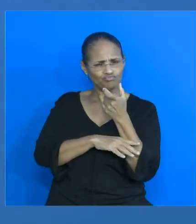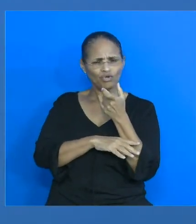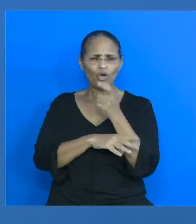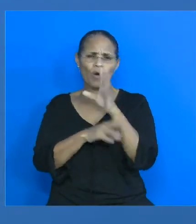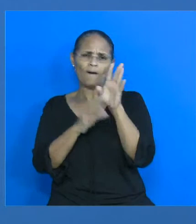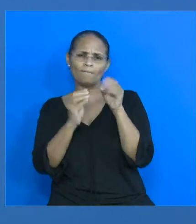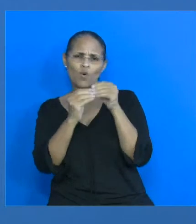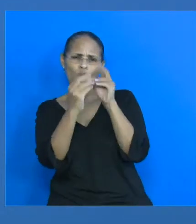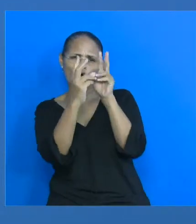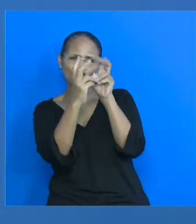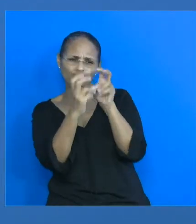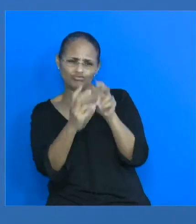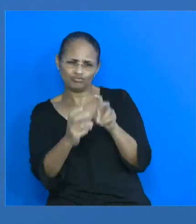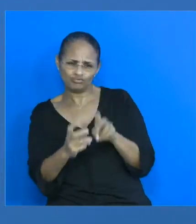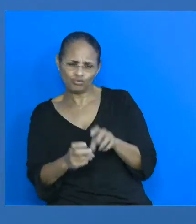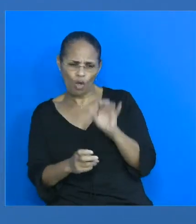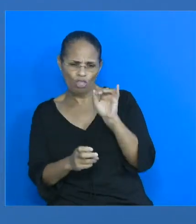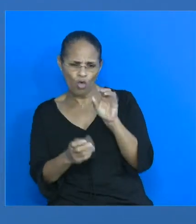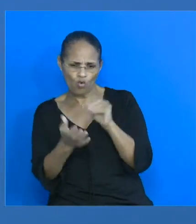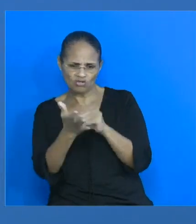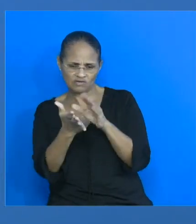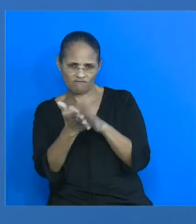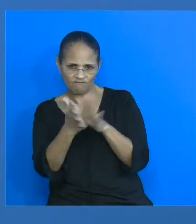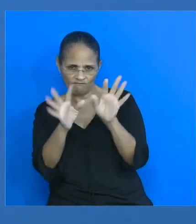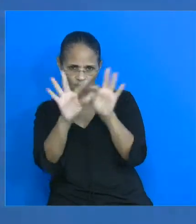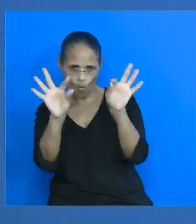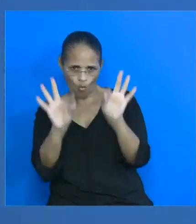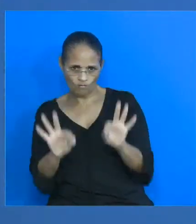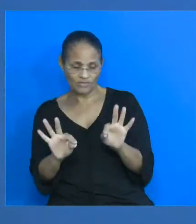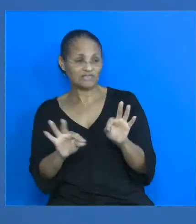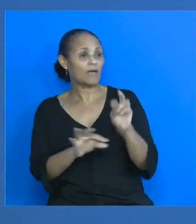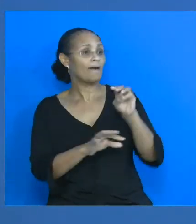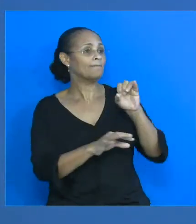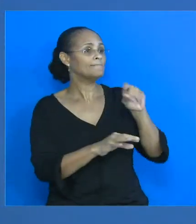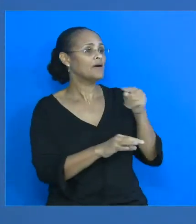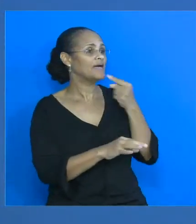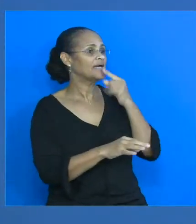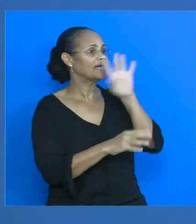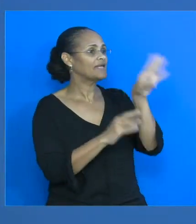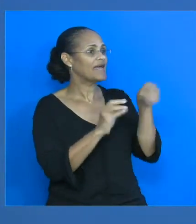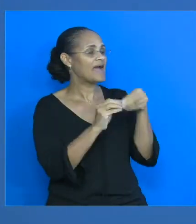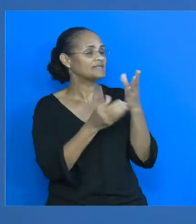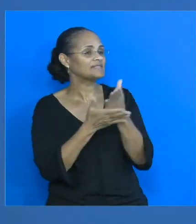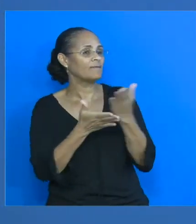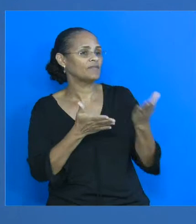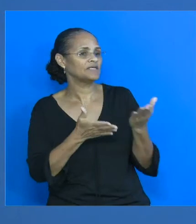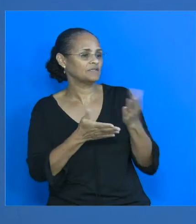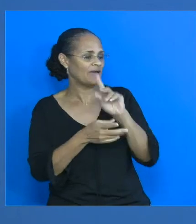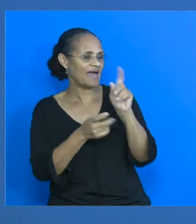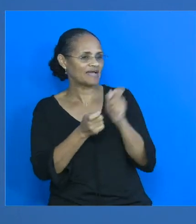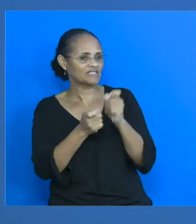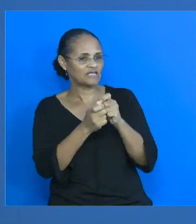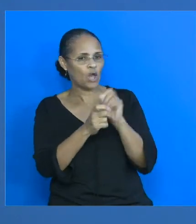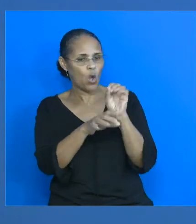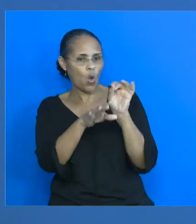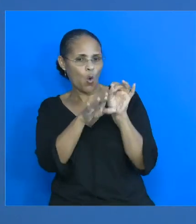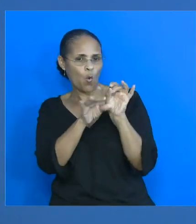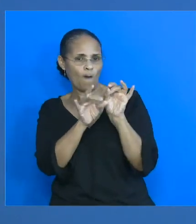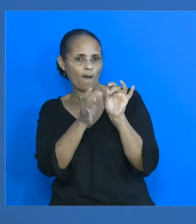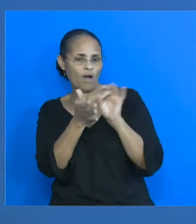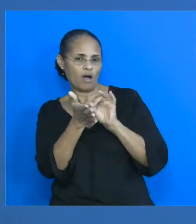more scrutiny on those applications. All right. Thank you. Mike, can I just add something, please? Sure. Somebody actually just sent me a copy of